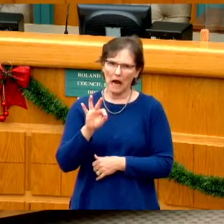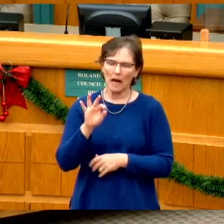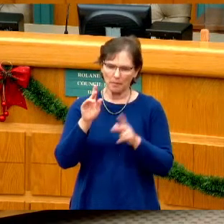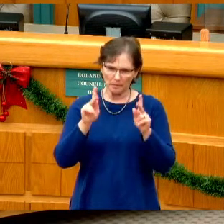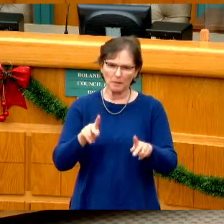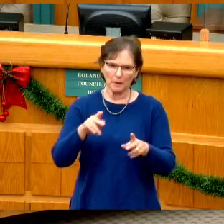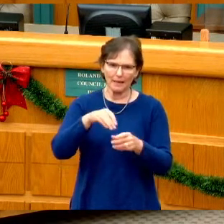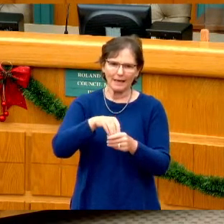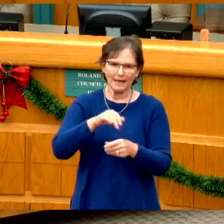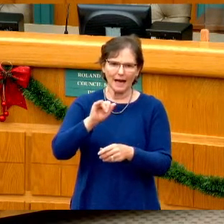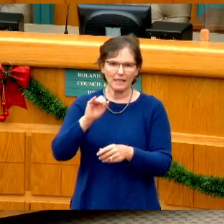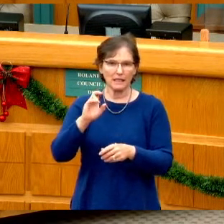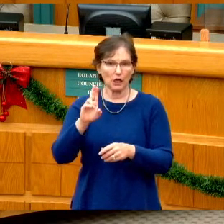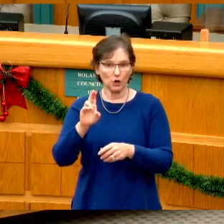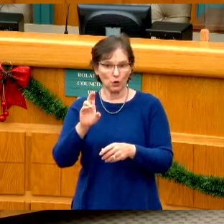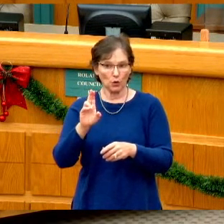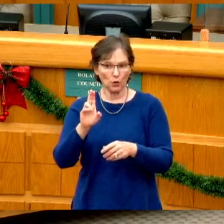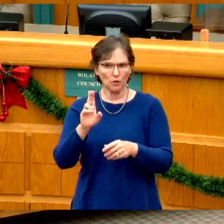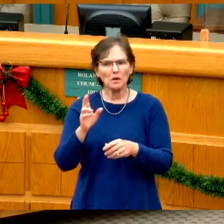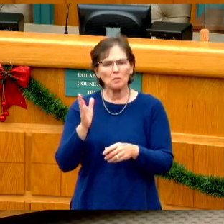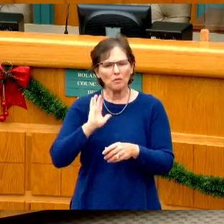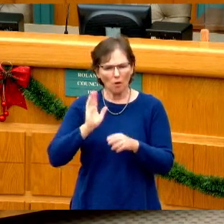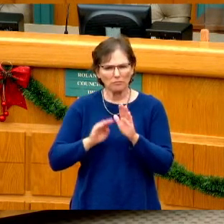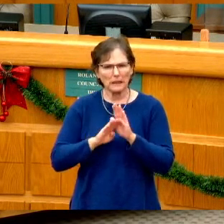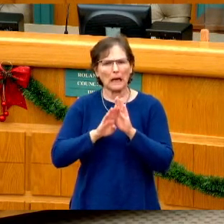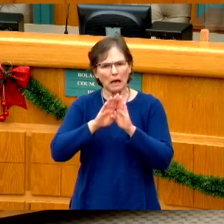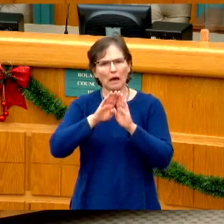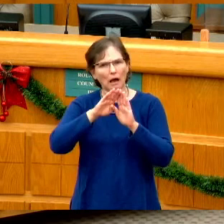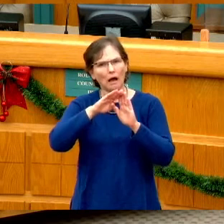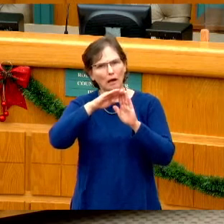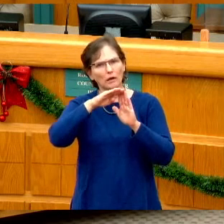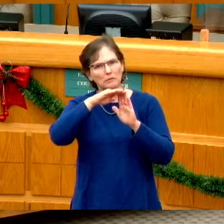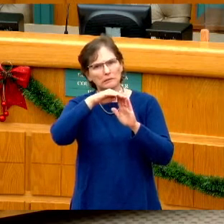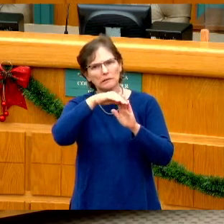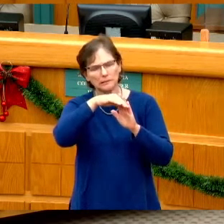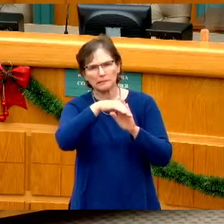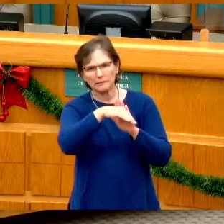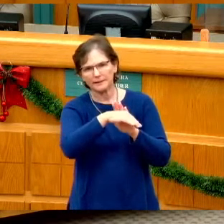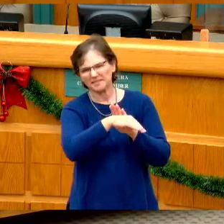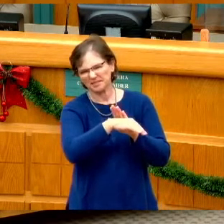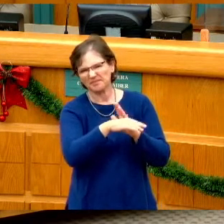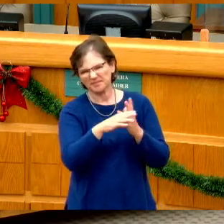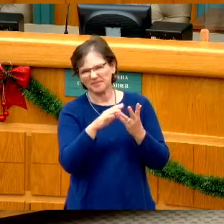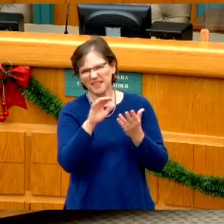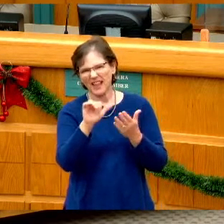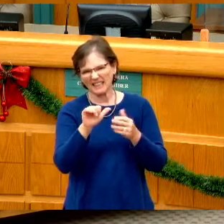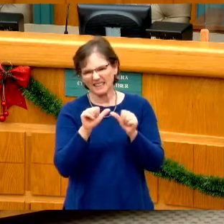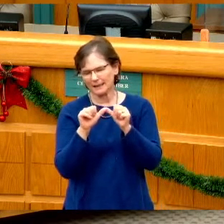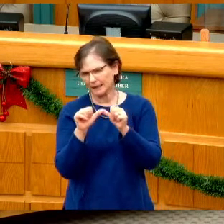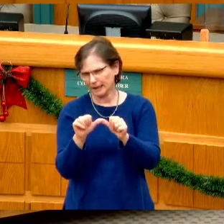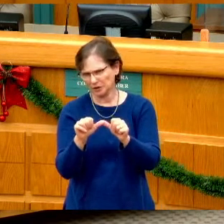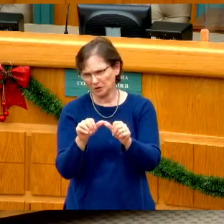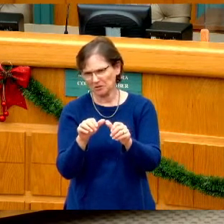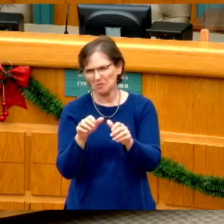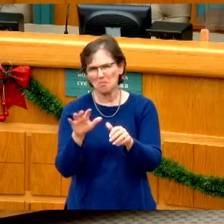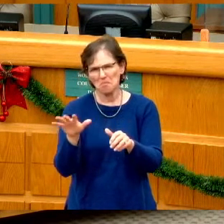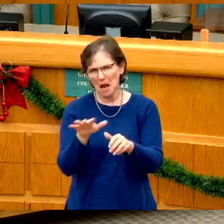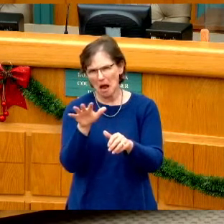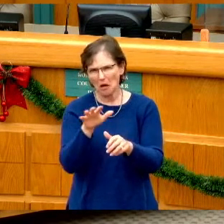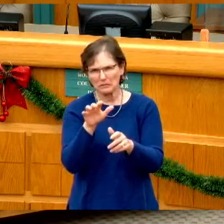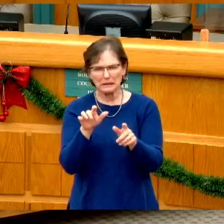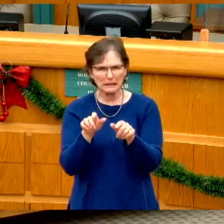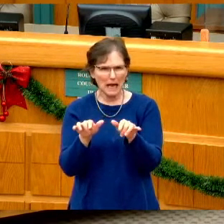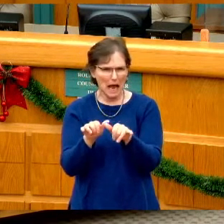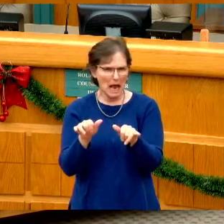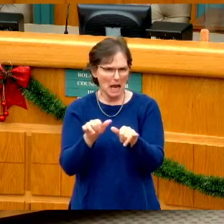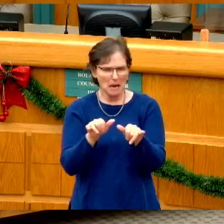it go up to 44, and then we've seen it kind of stay at the high 30s, and now again, we're still at 39. Those numbers can